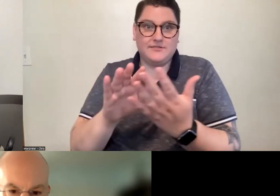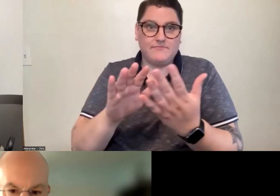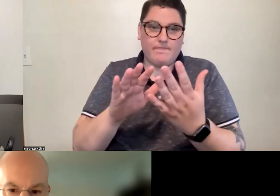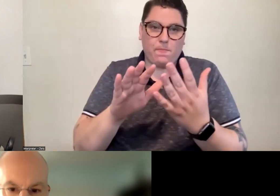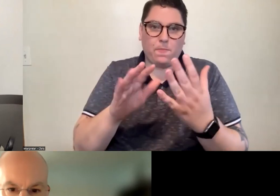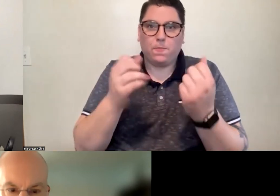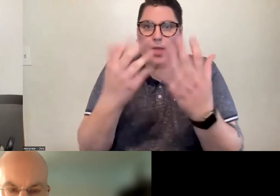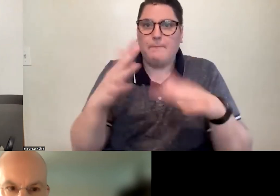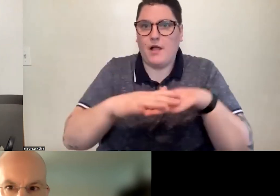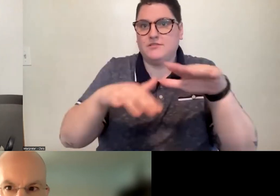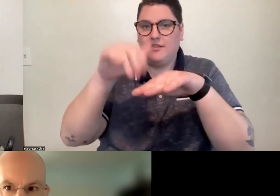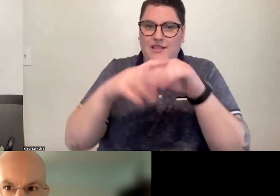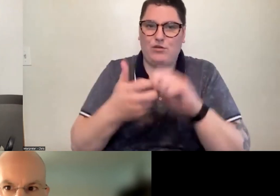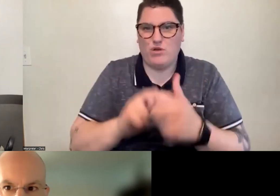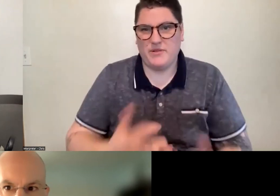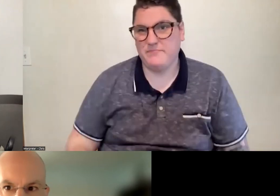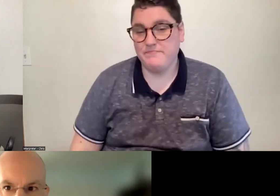problem.